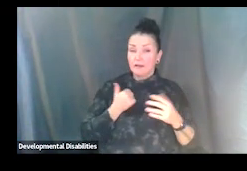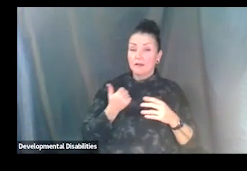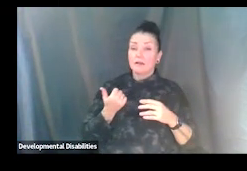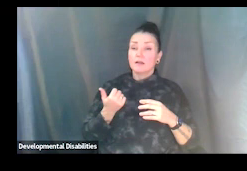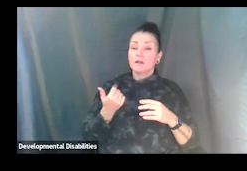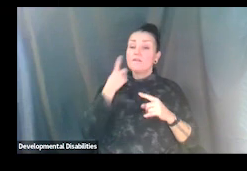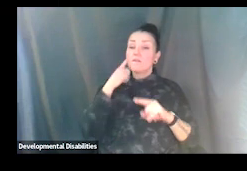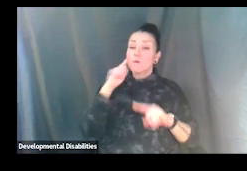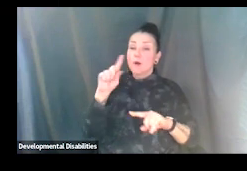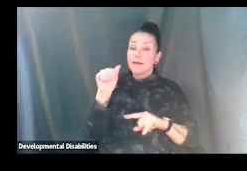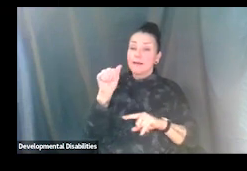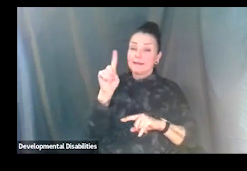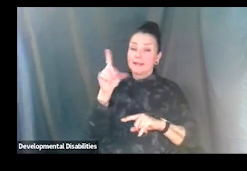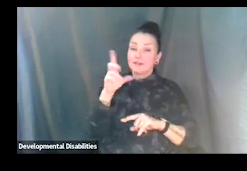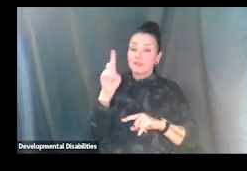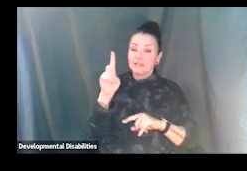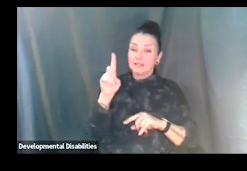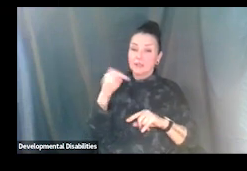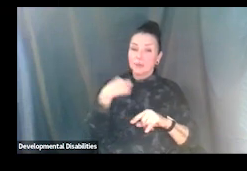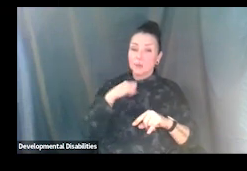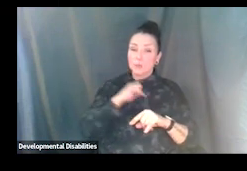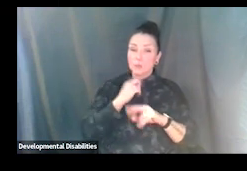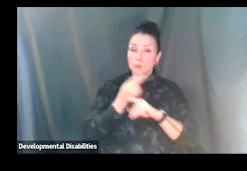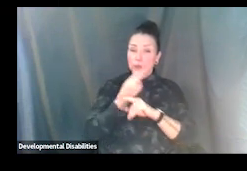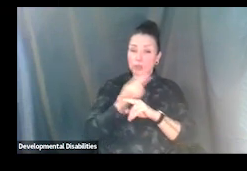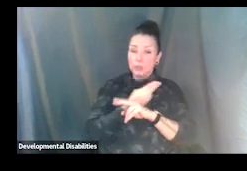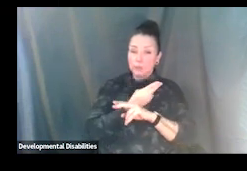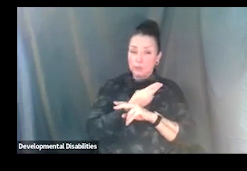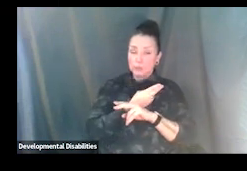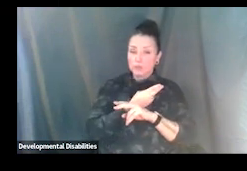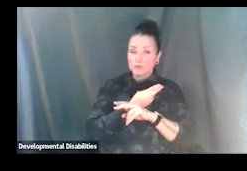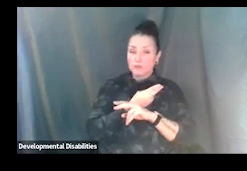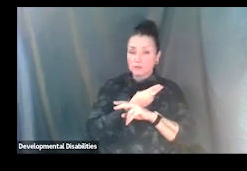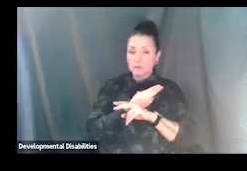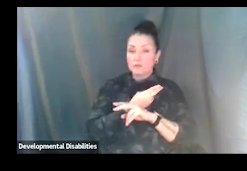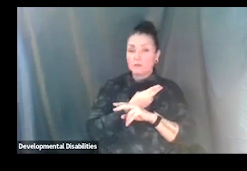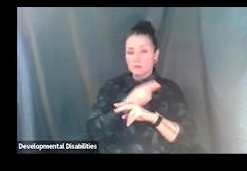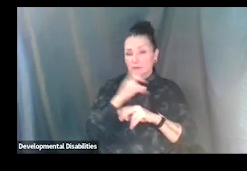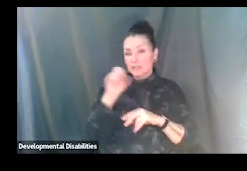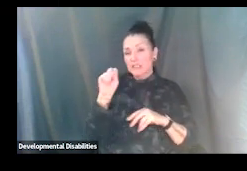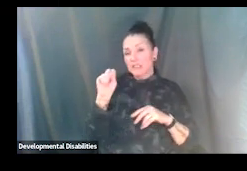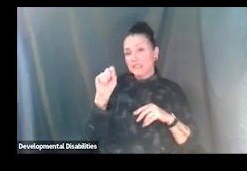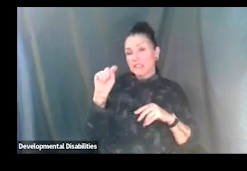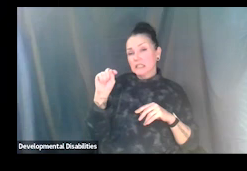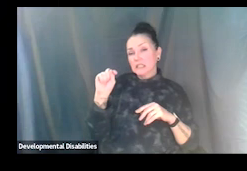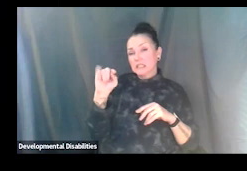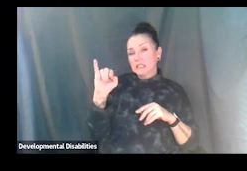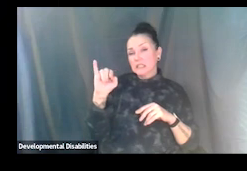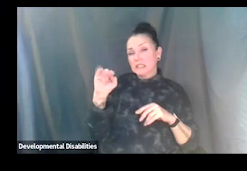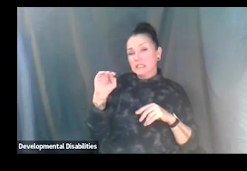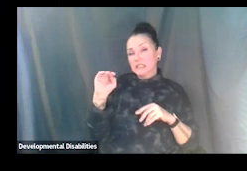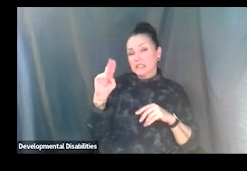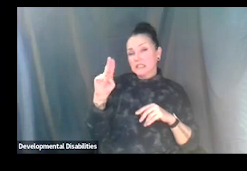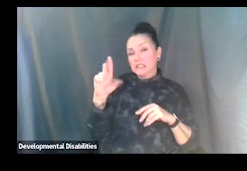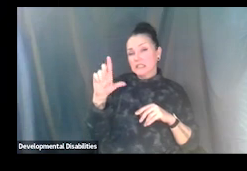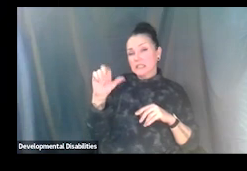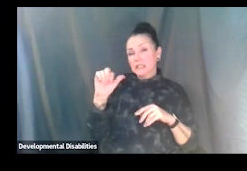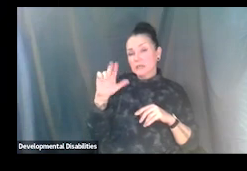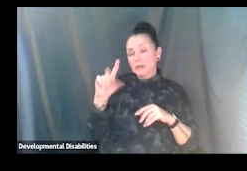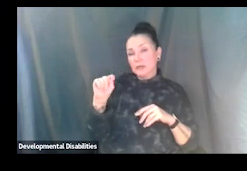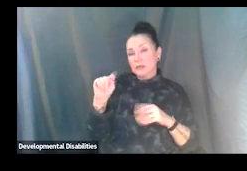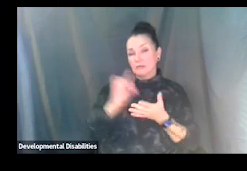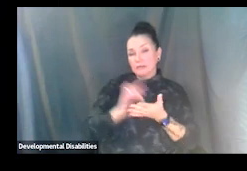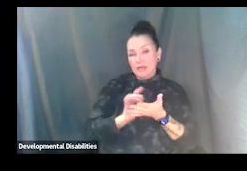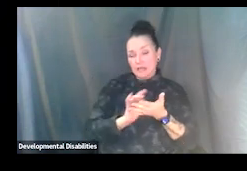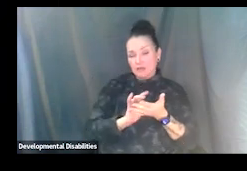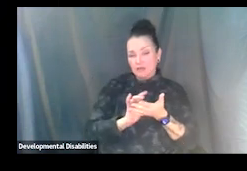So in general, stimulants should be the treatment of choice for people with ADHD, and I think the same in developmental disabilities, although depending upon other